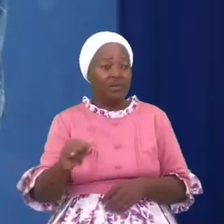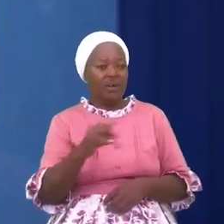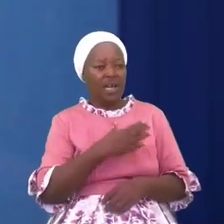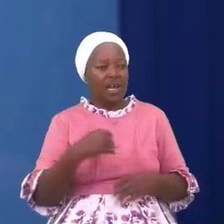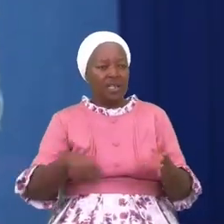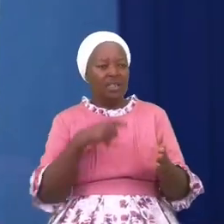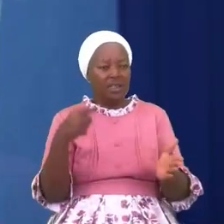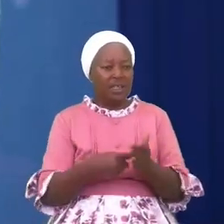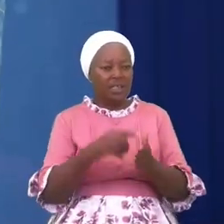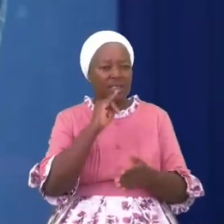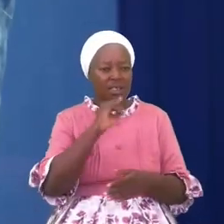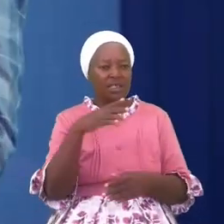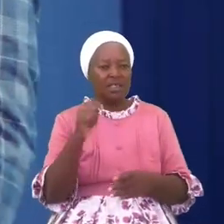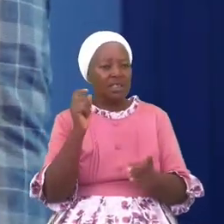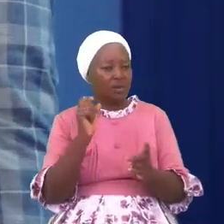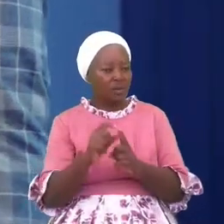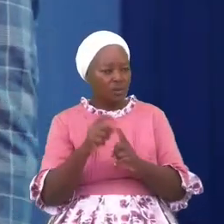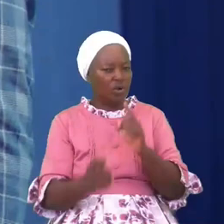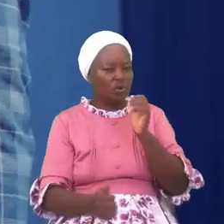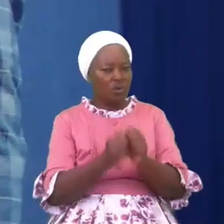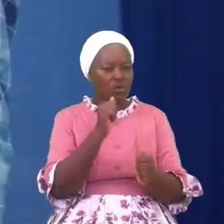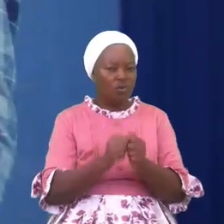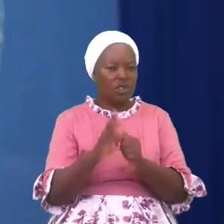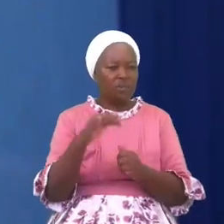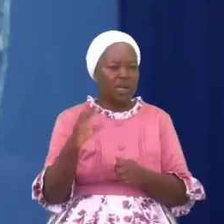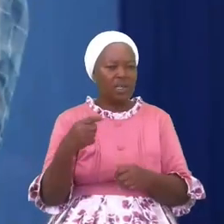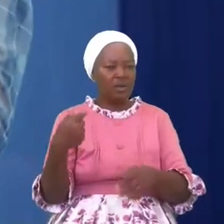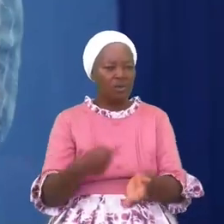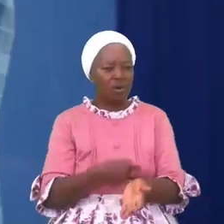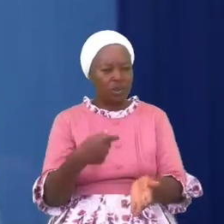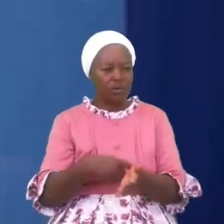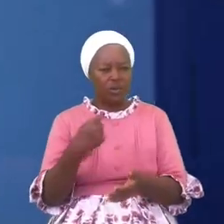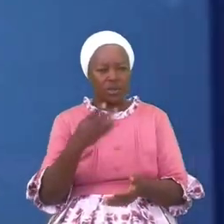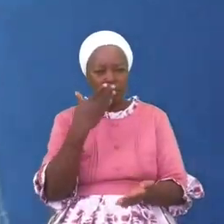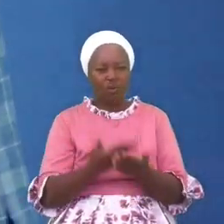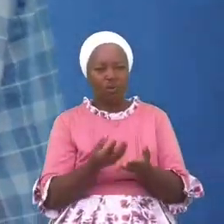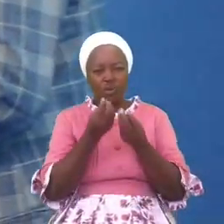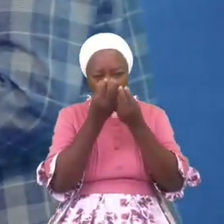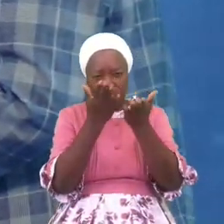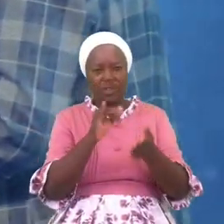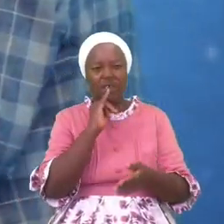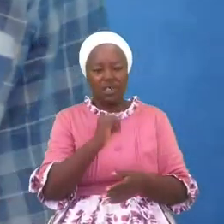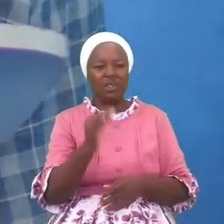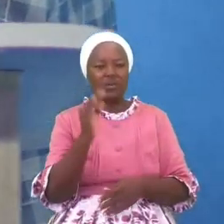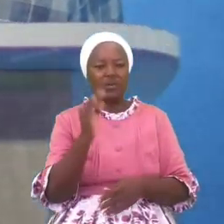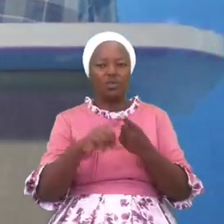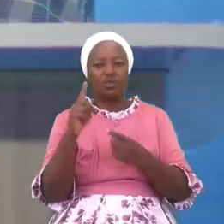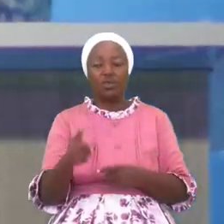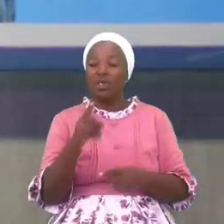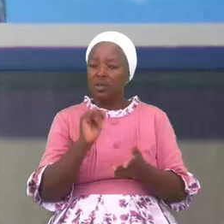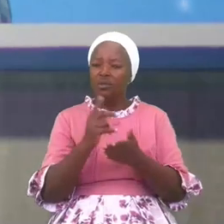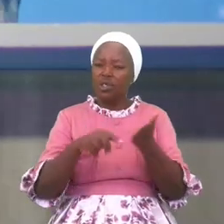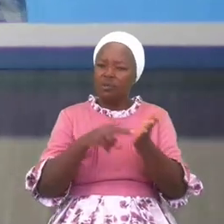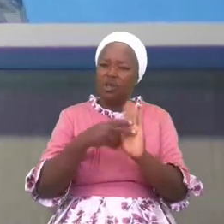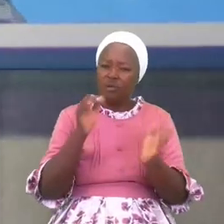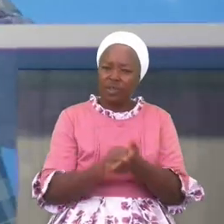the gospel, the good news, is preached unto you. What does that mean? It says the gospel we're hearing, it